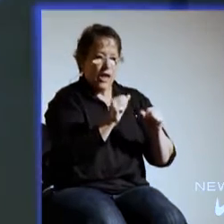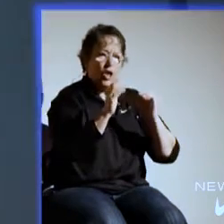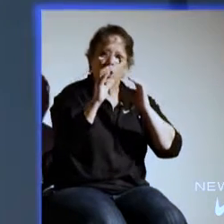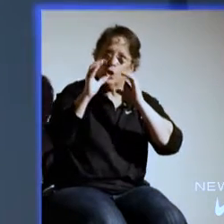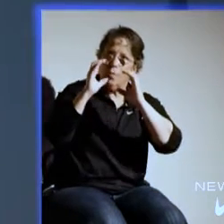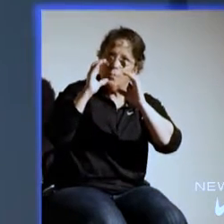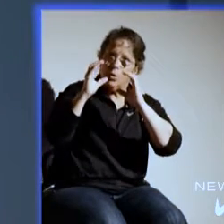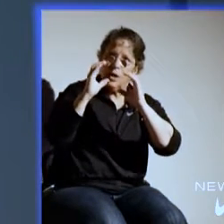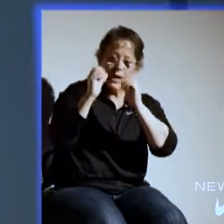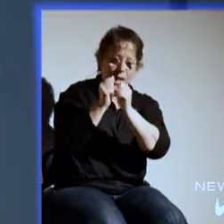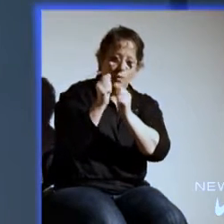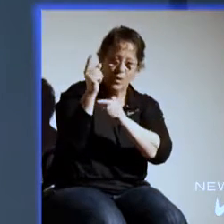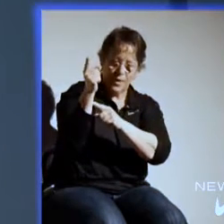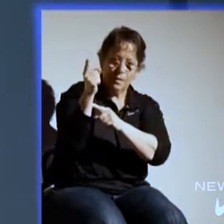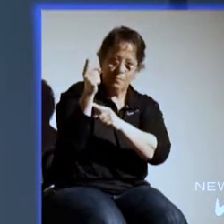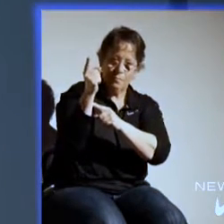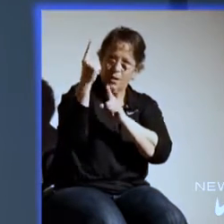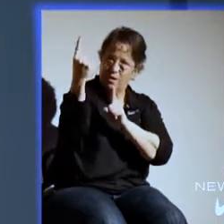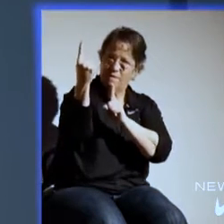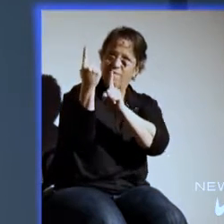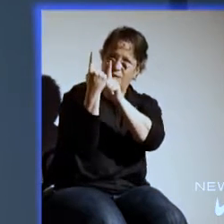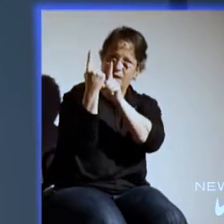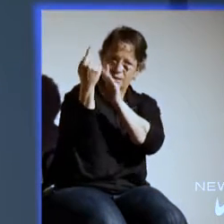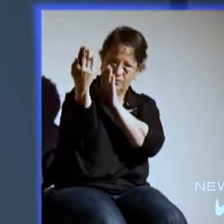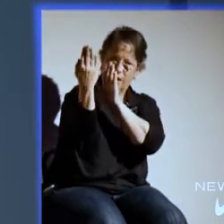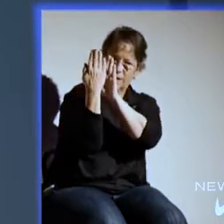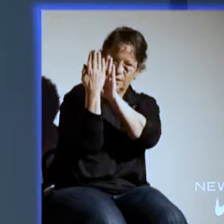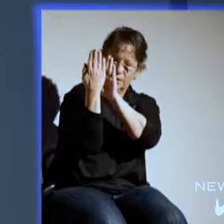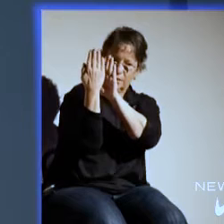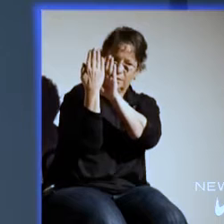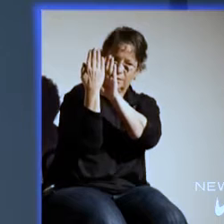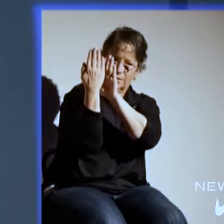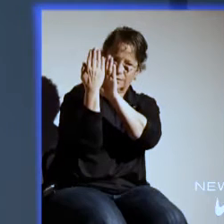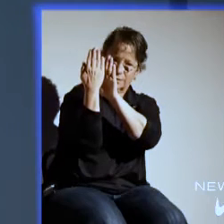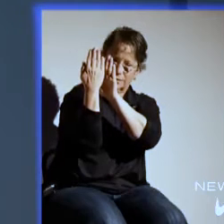Him face to face.